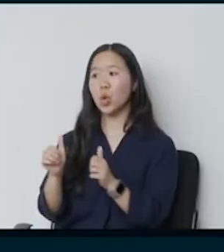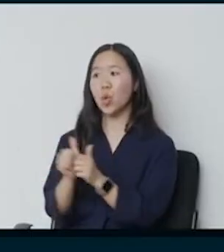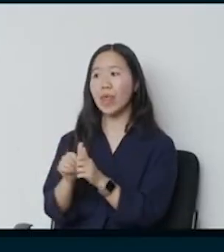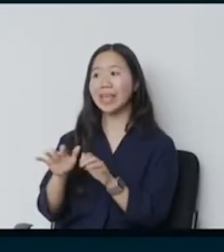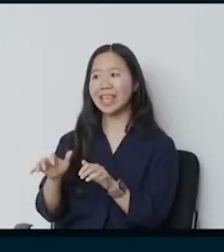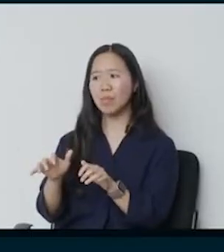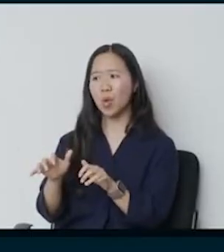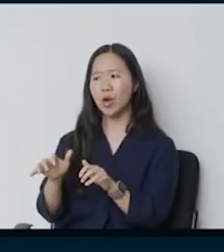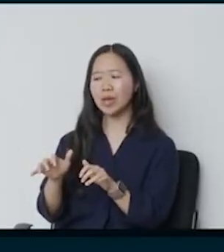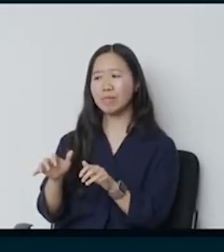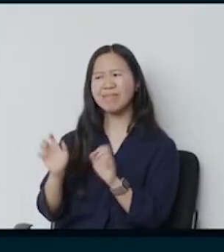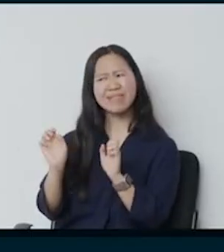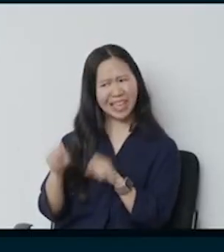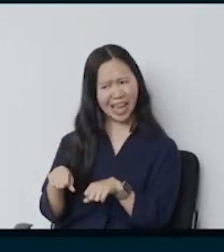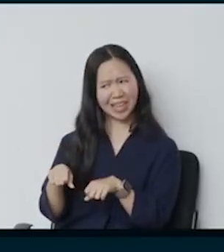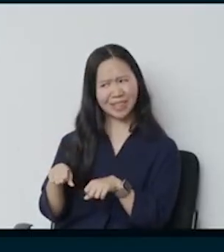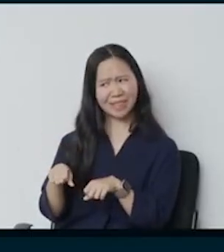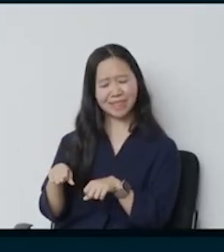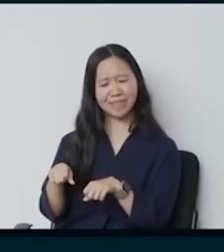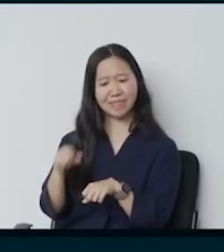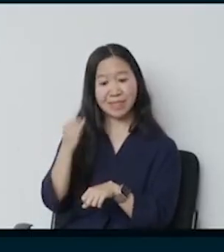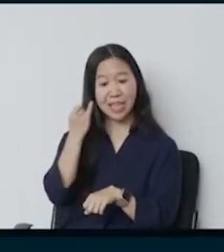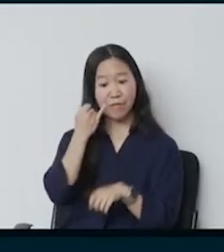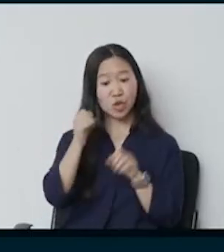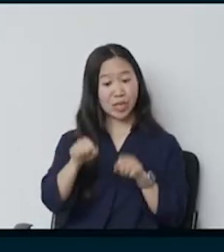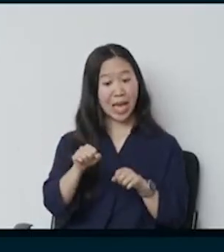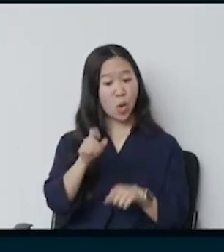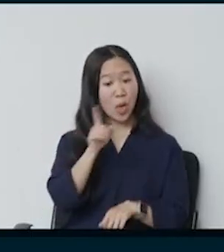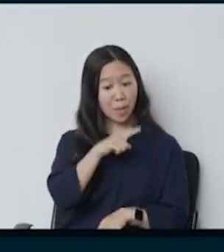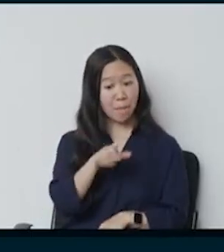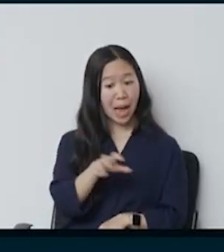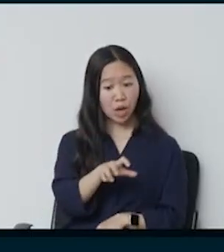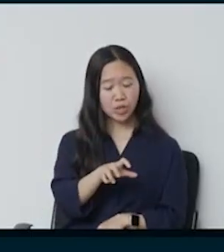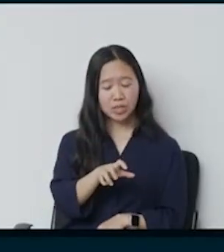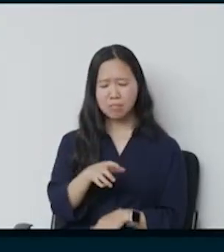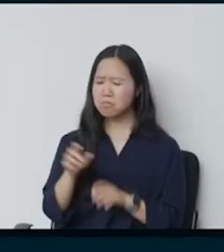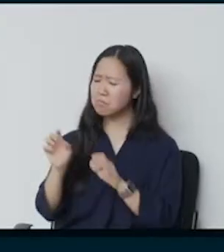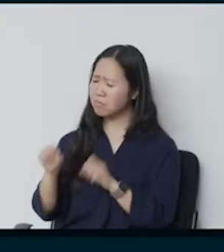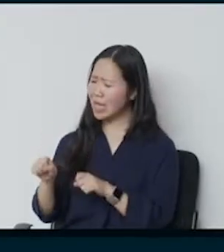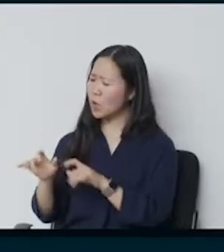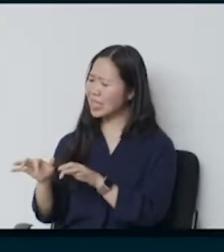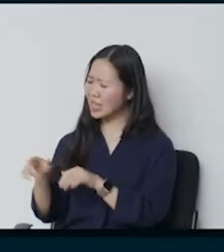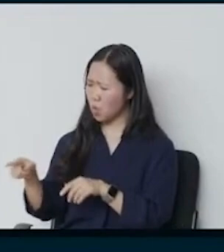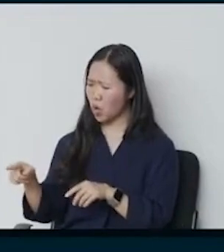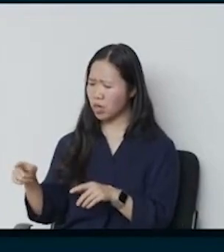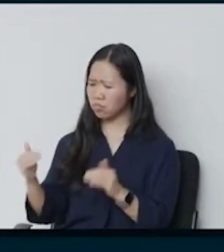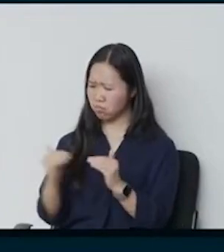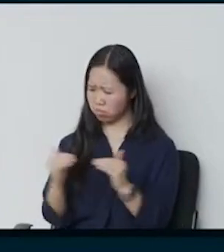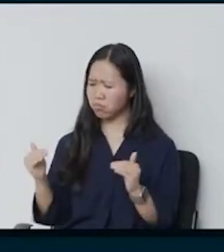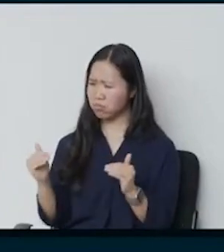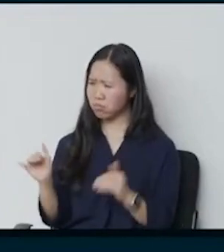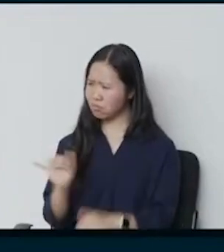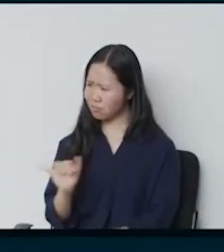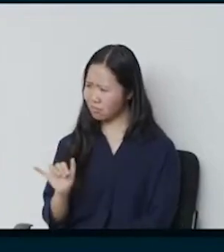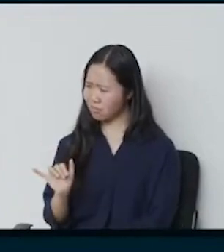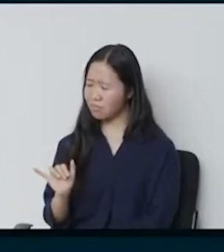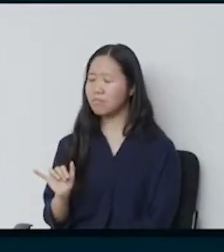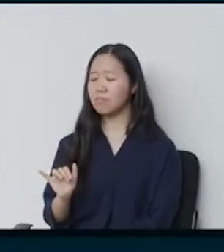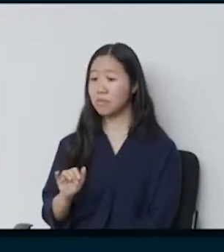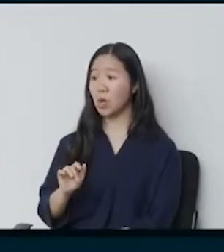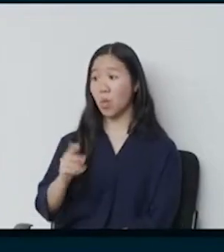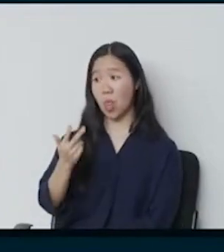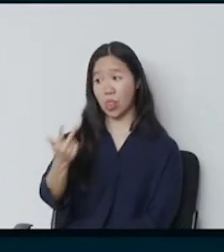Can you? Right? If there's a mouse way to do it, is there a keyboard way to do it also? And so here's 3